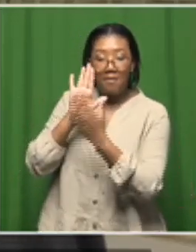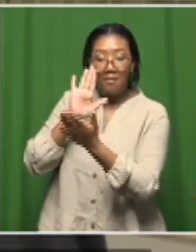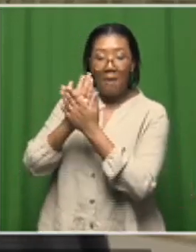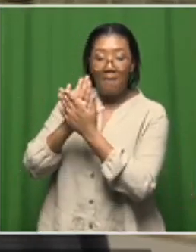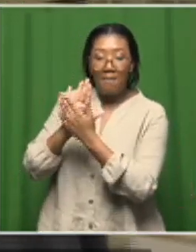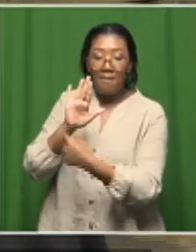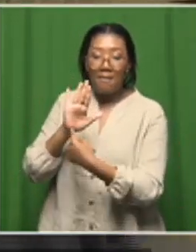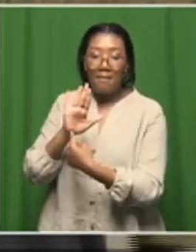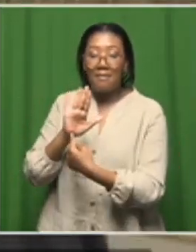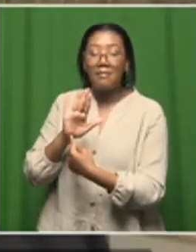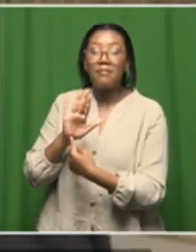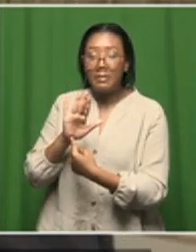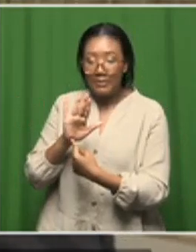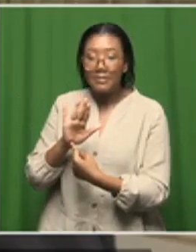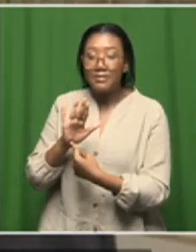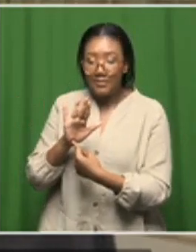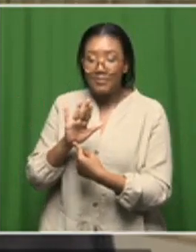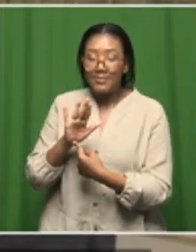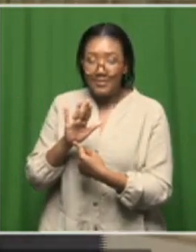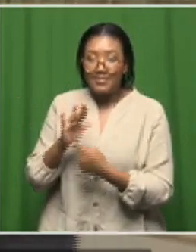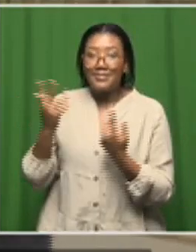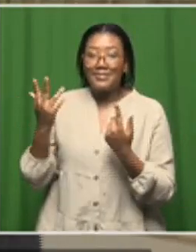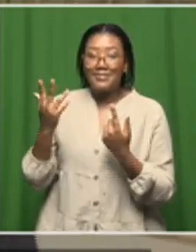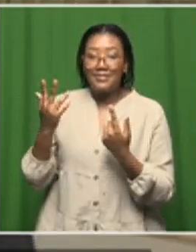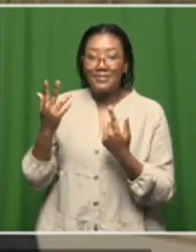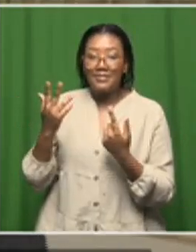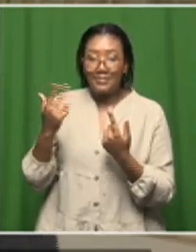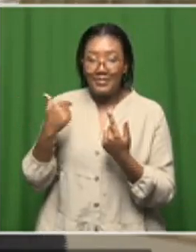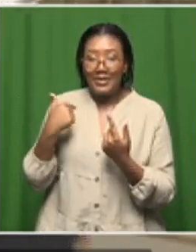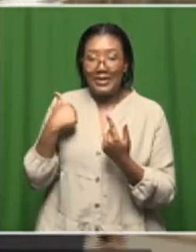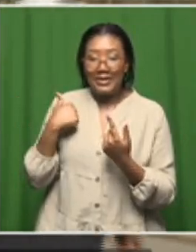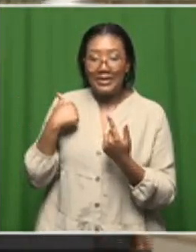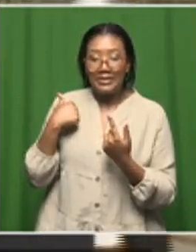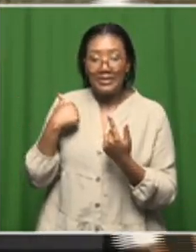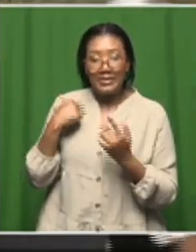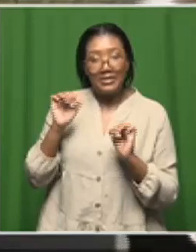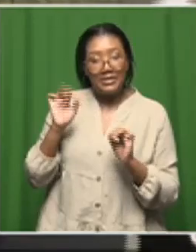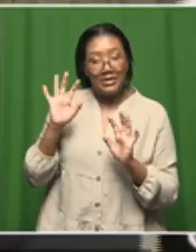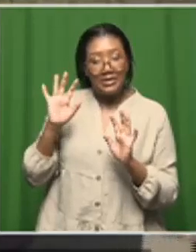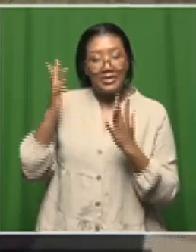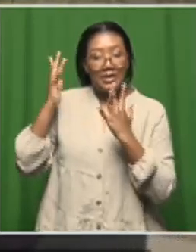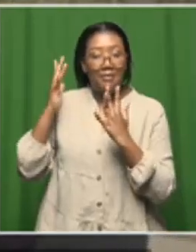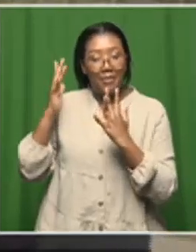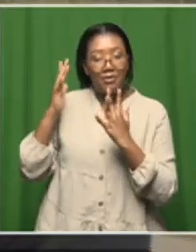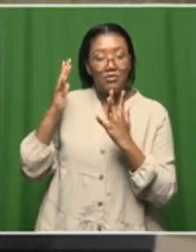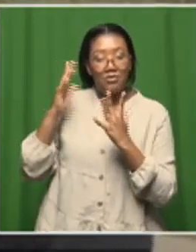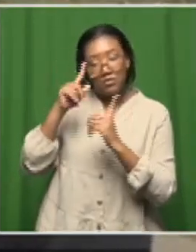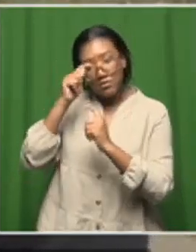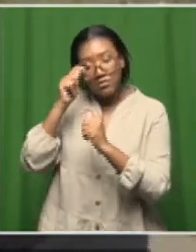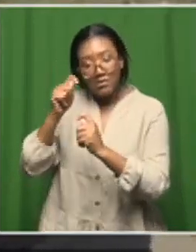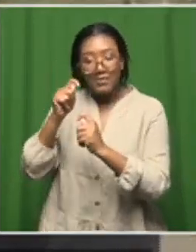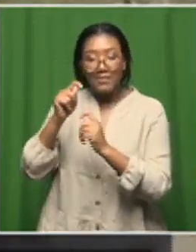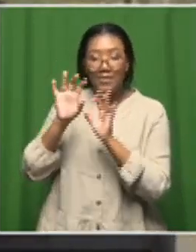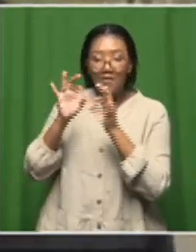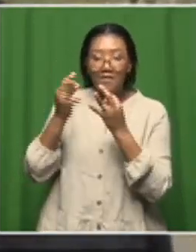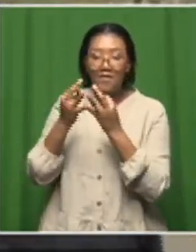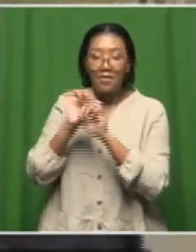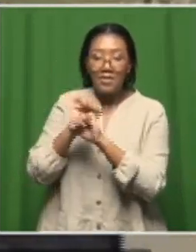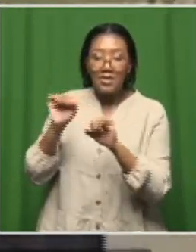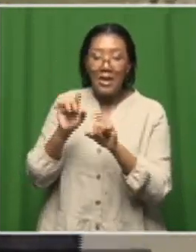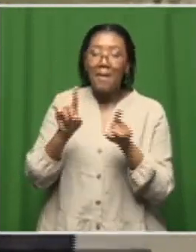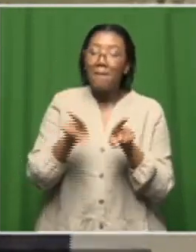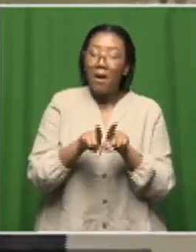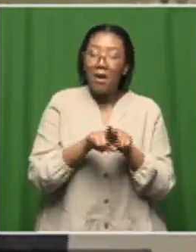ultimately are inscribed, you know, because they will live forever. But at the